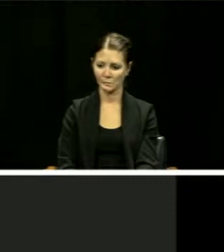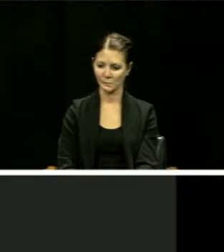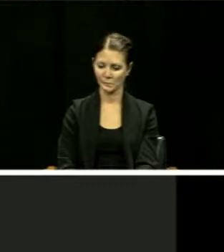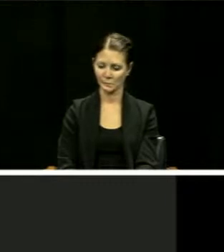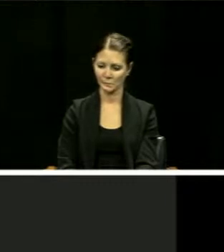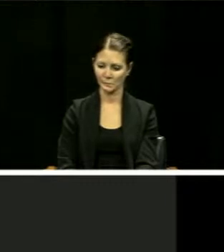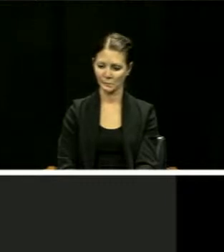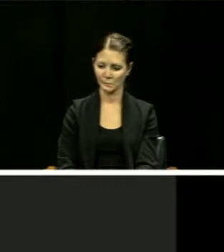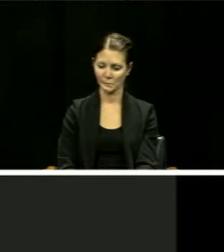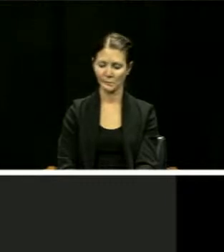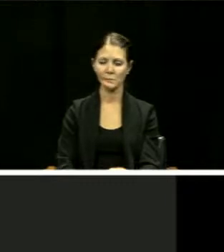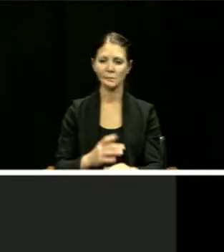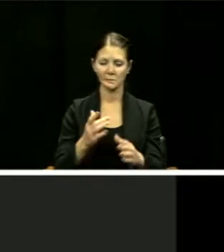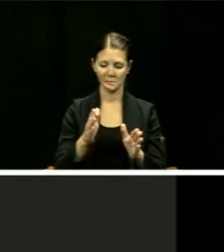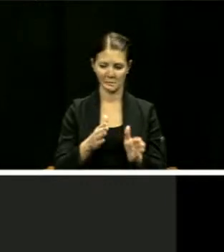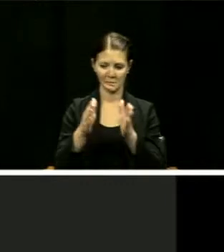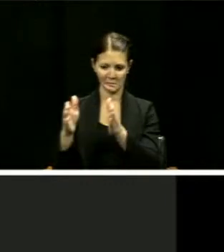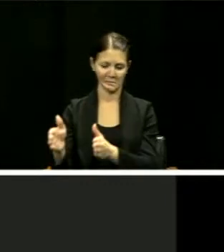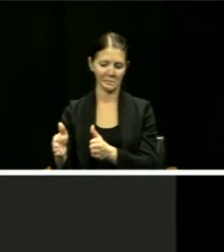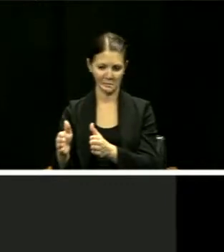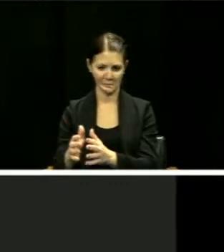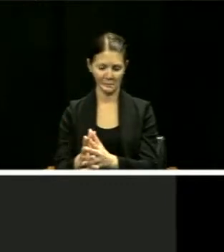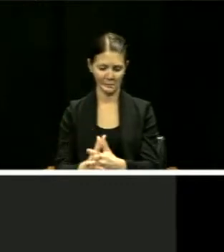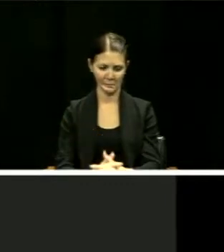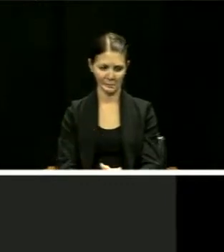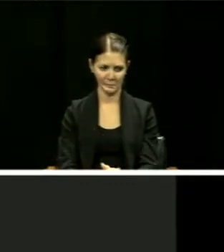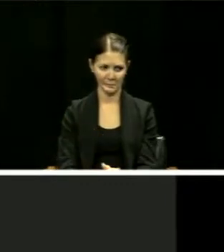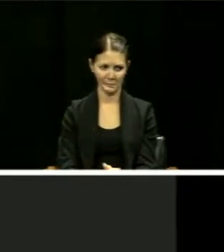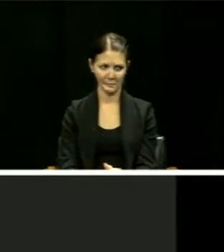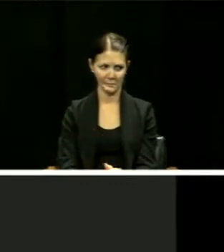Moving right along. Mr.